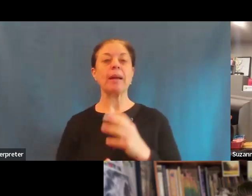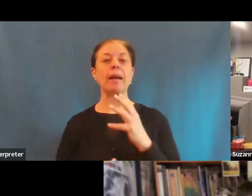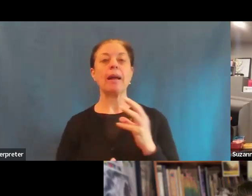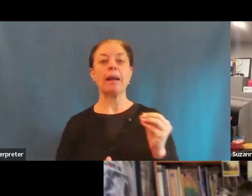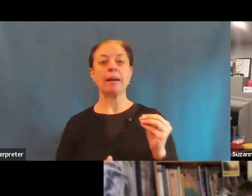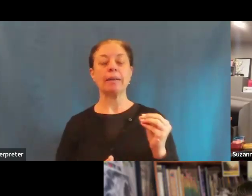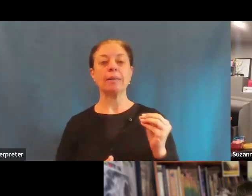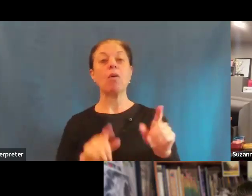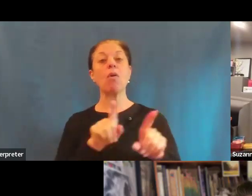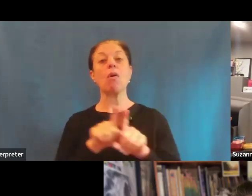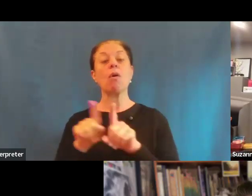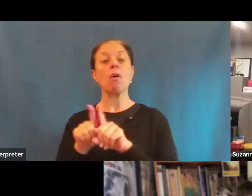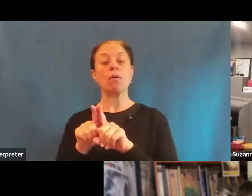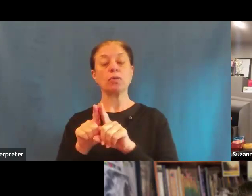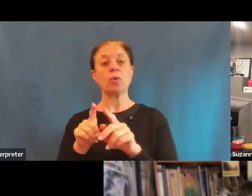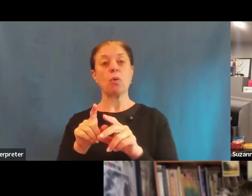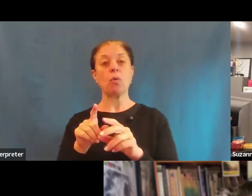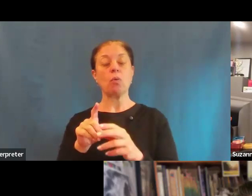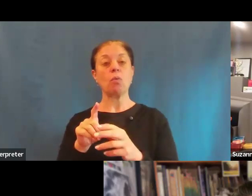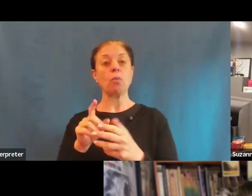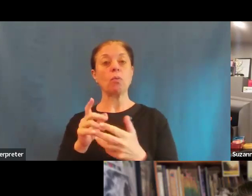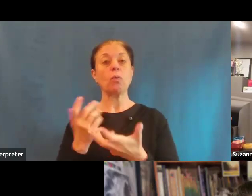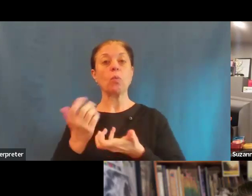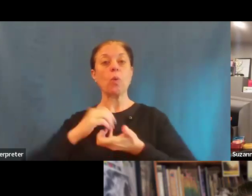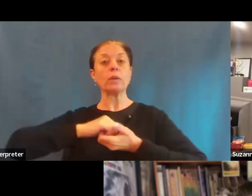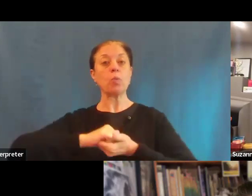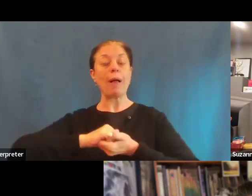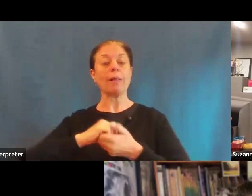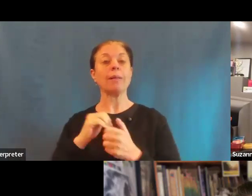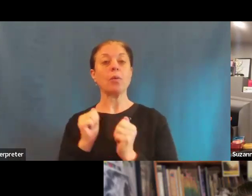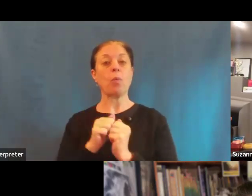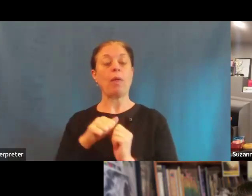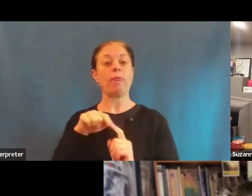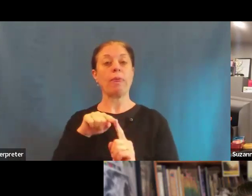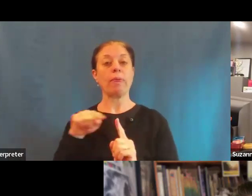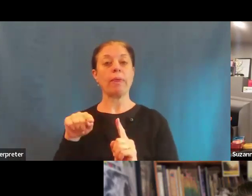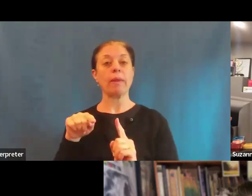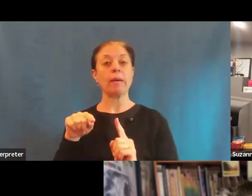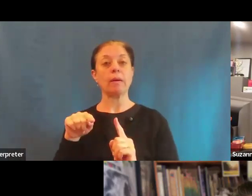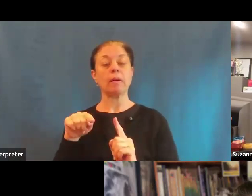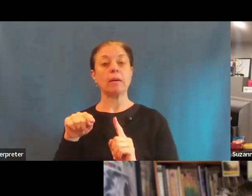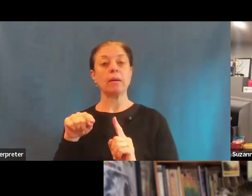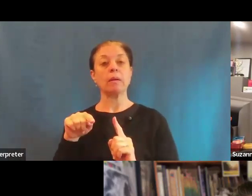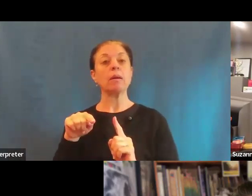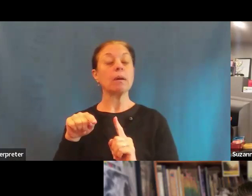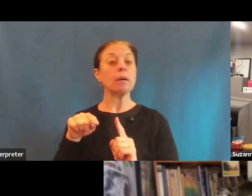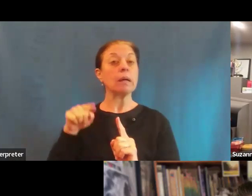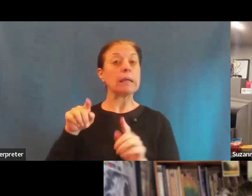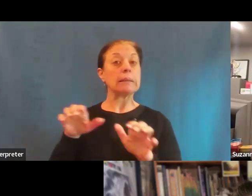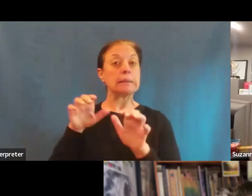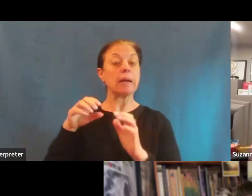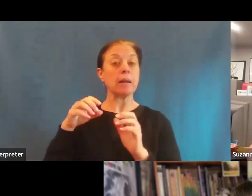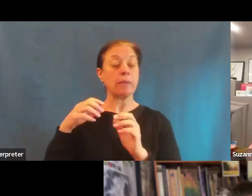And it also works very well with the things that Corey Tabor has done in